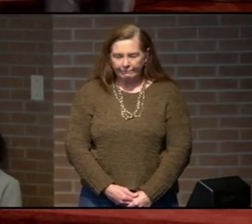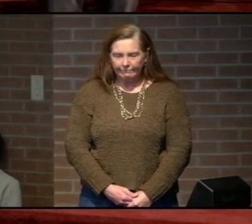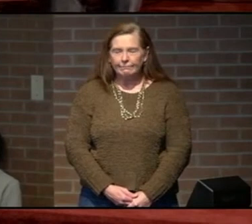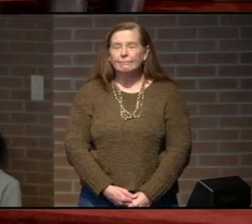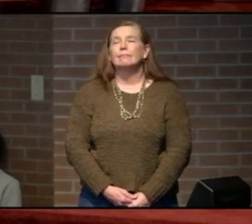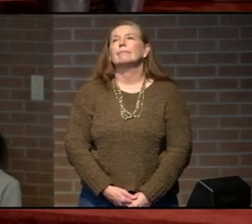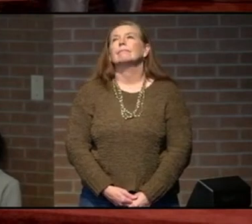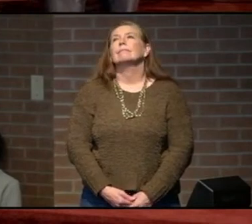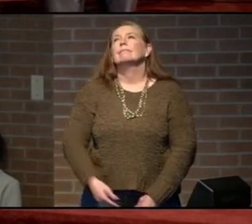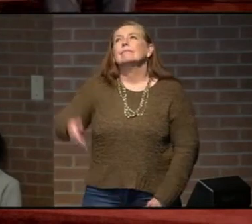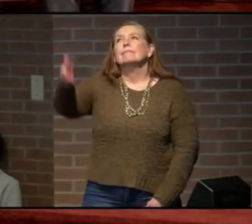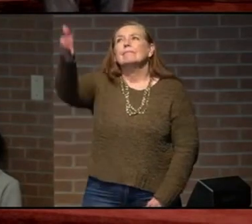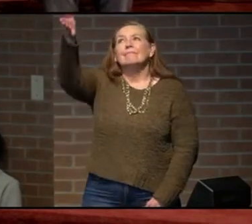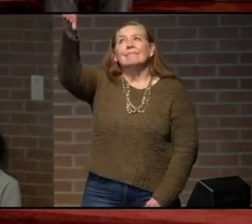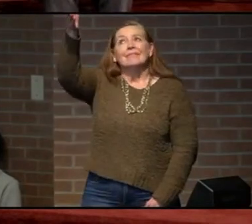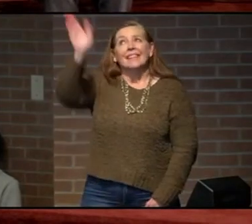God, you are good.